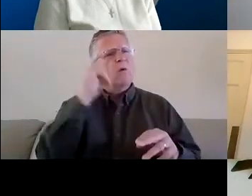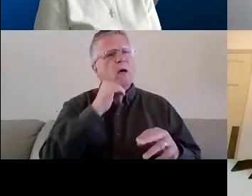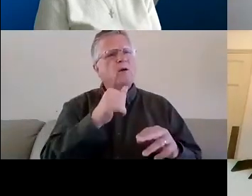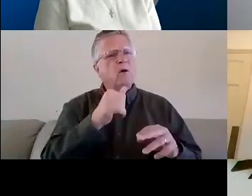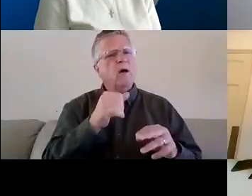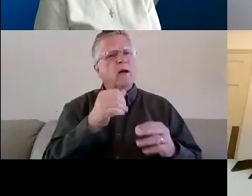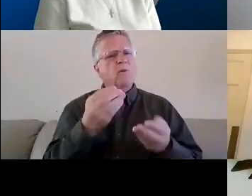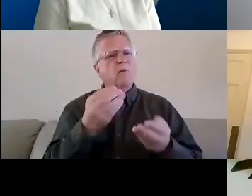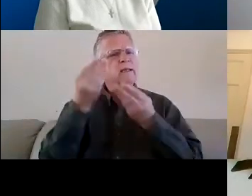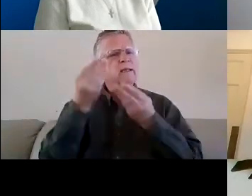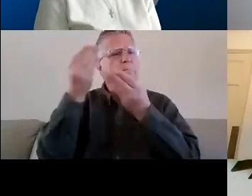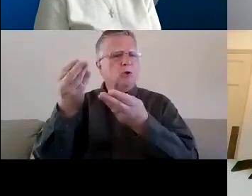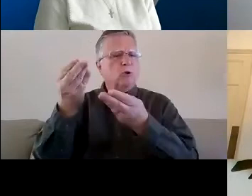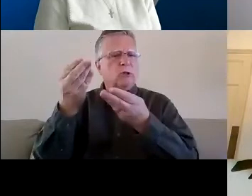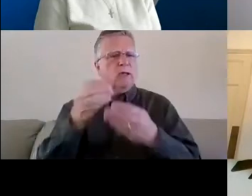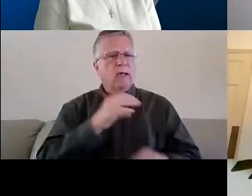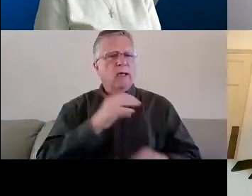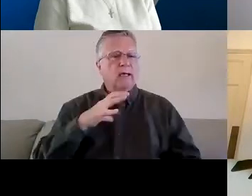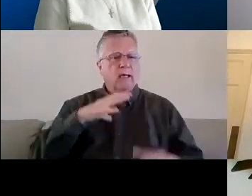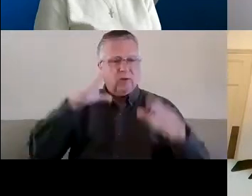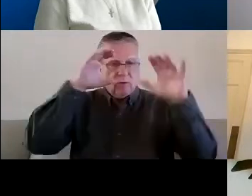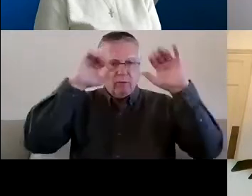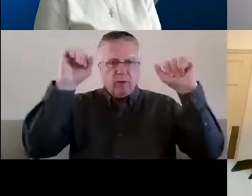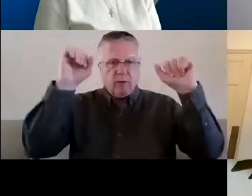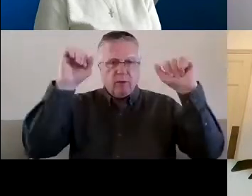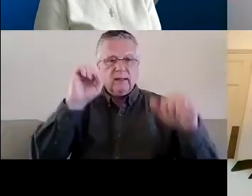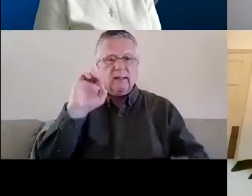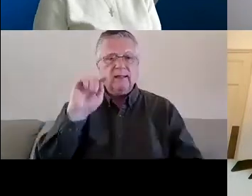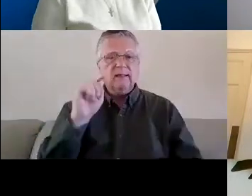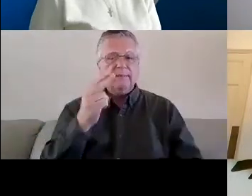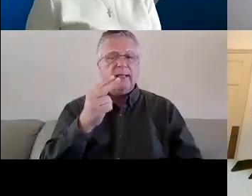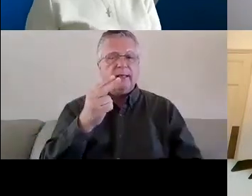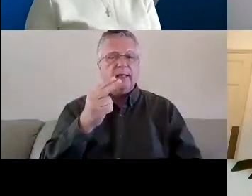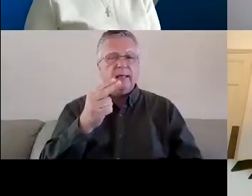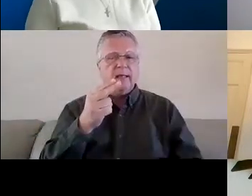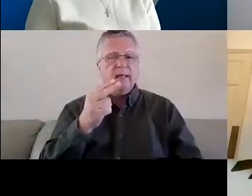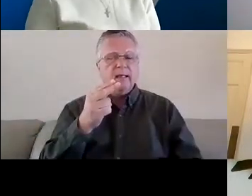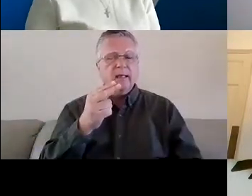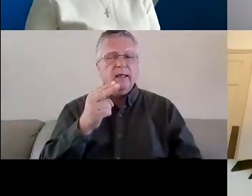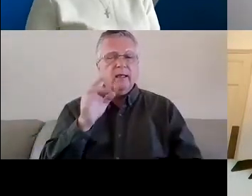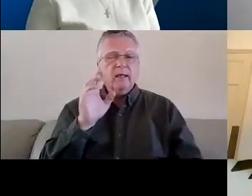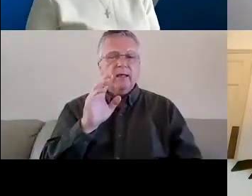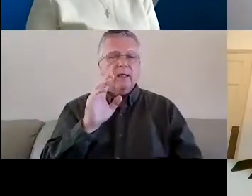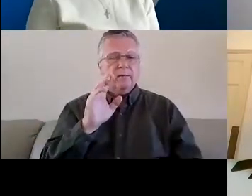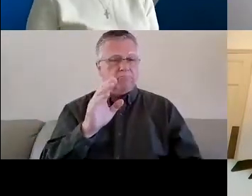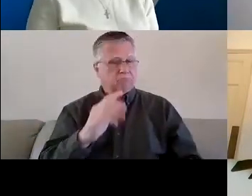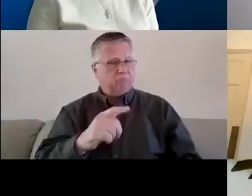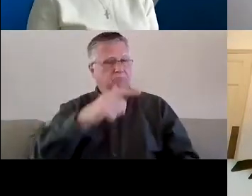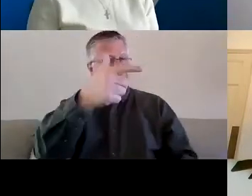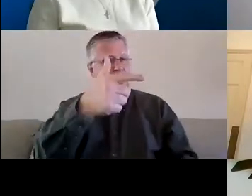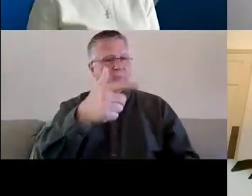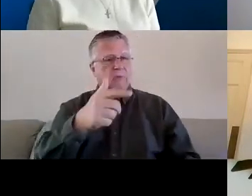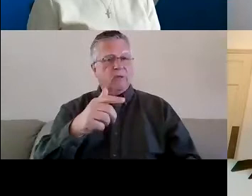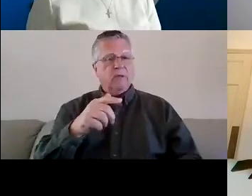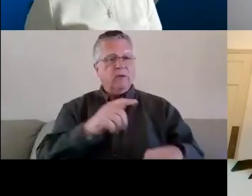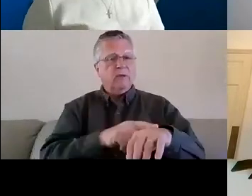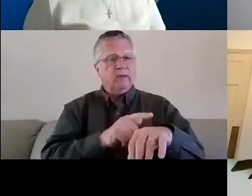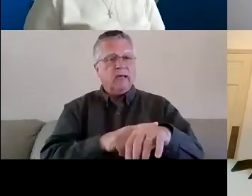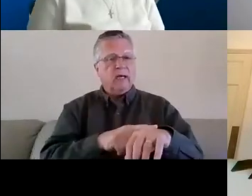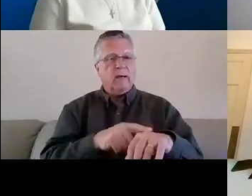and Council President Smith, your pleasure to preliminary today, and